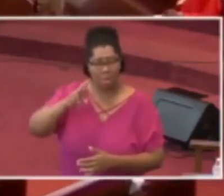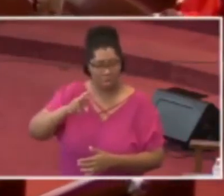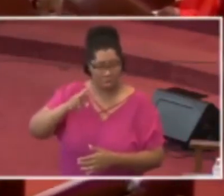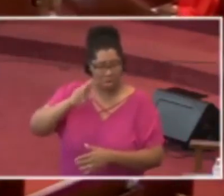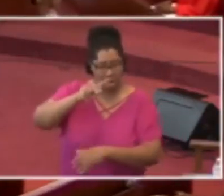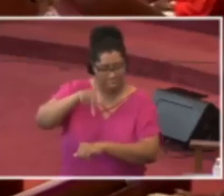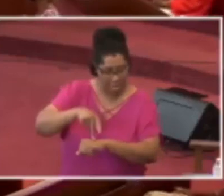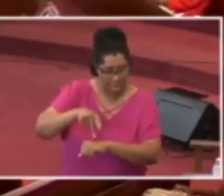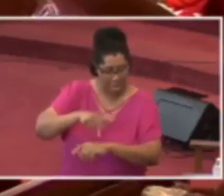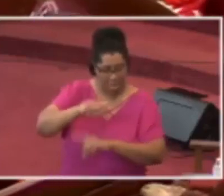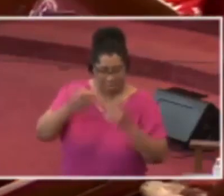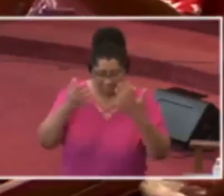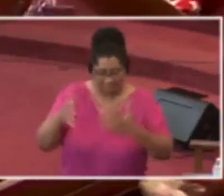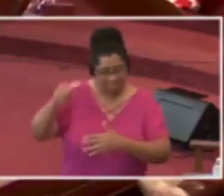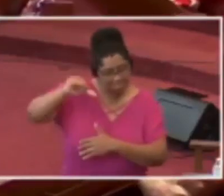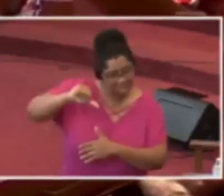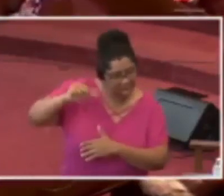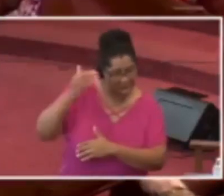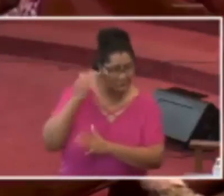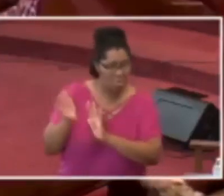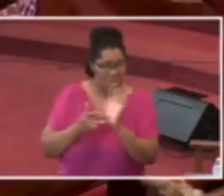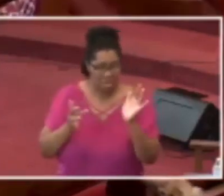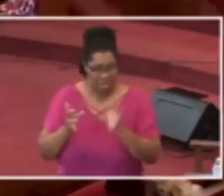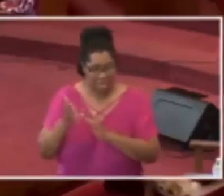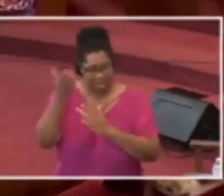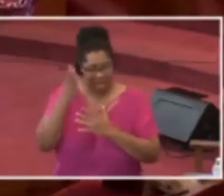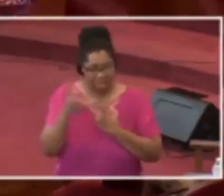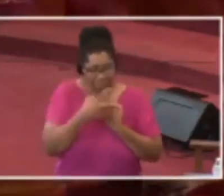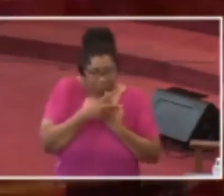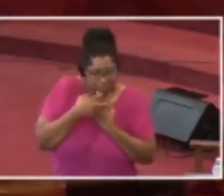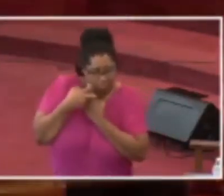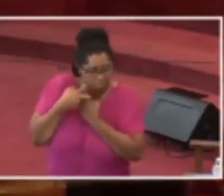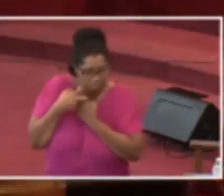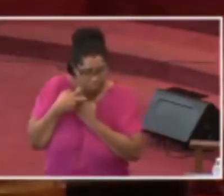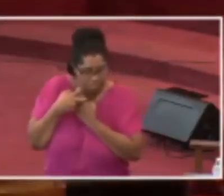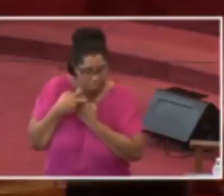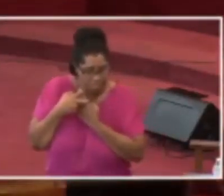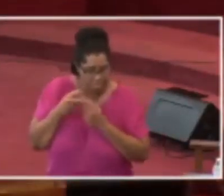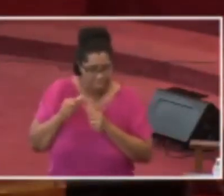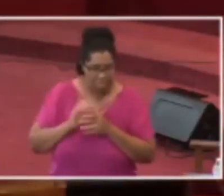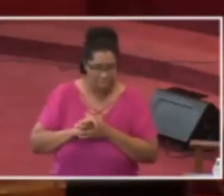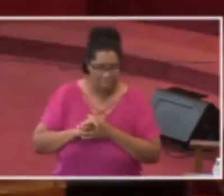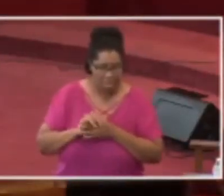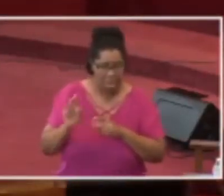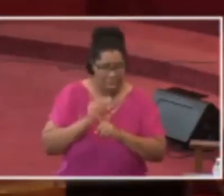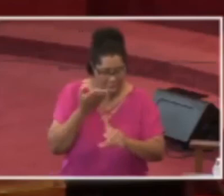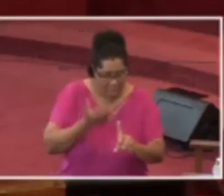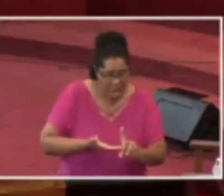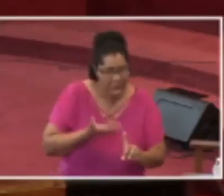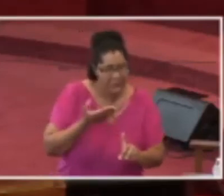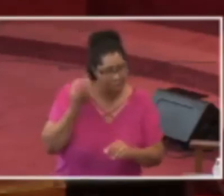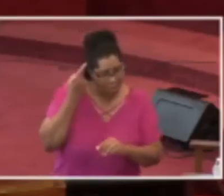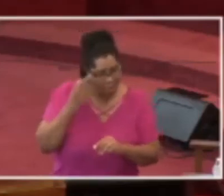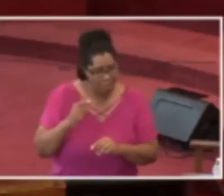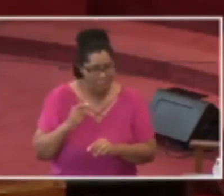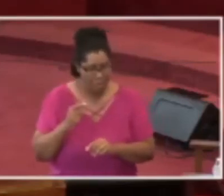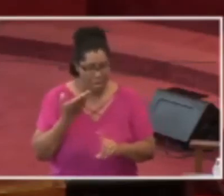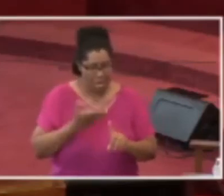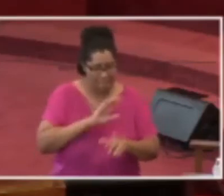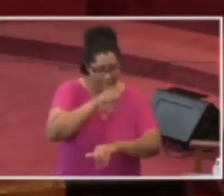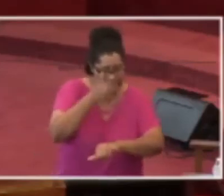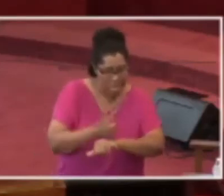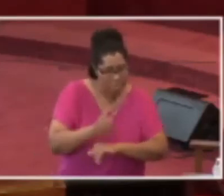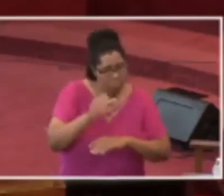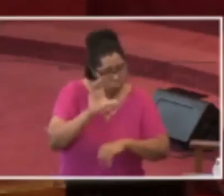the denial, God pulled Peter a little closer and began the commission that he put on his life and used Peter to build